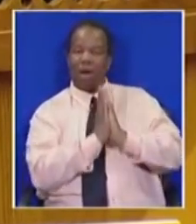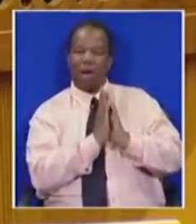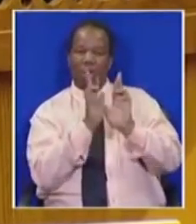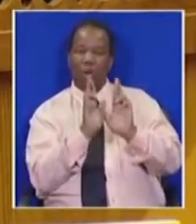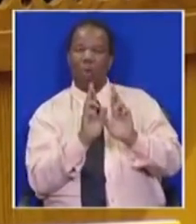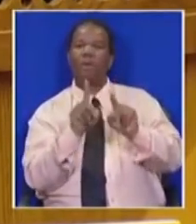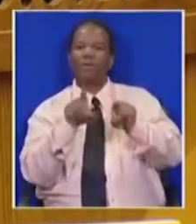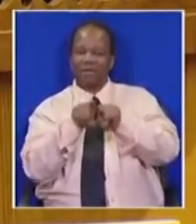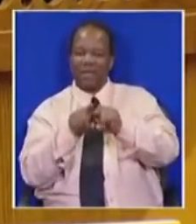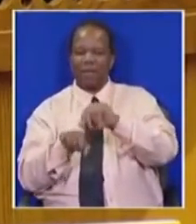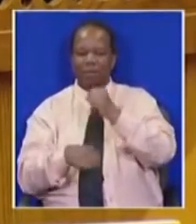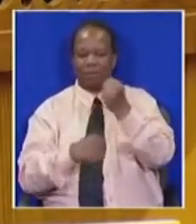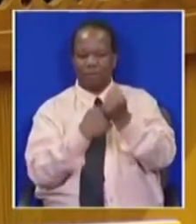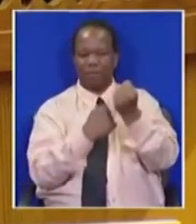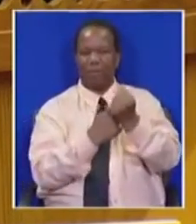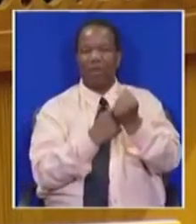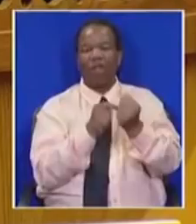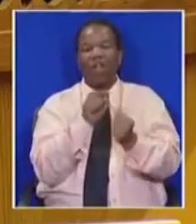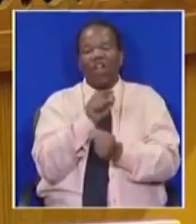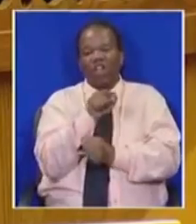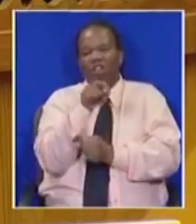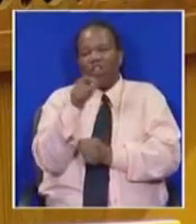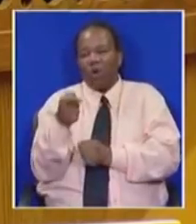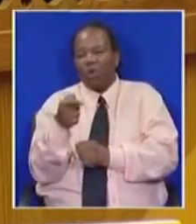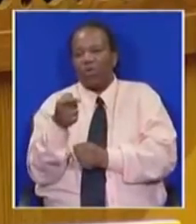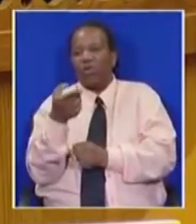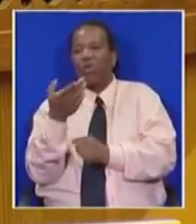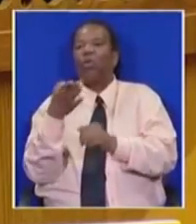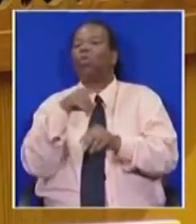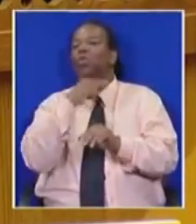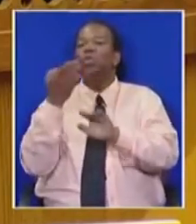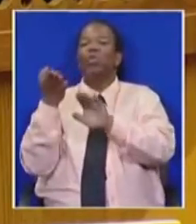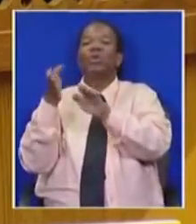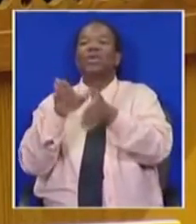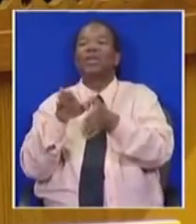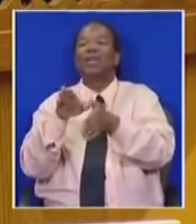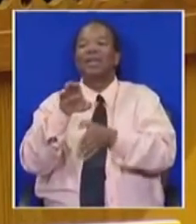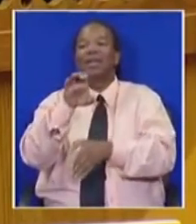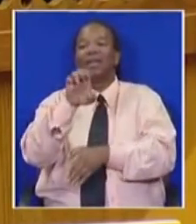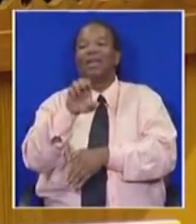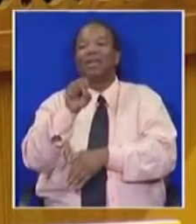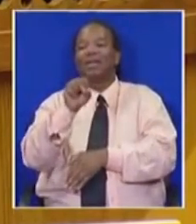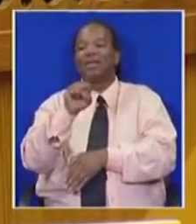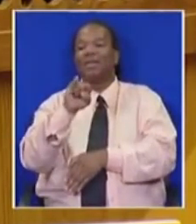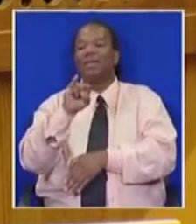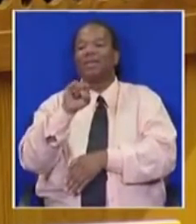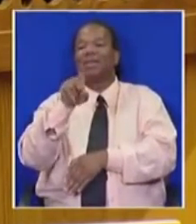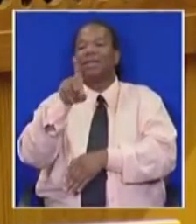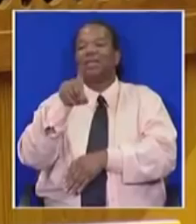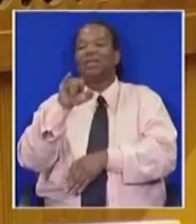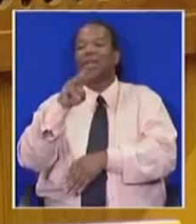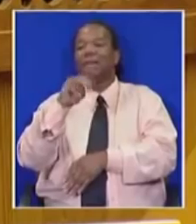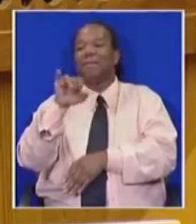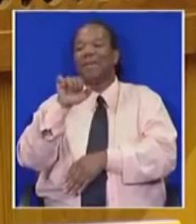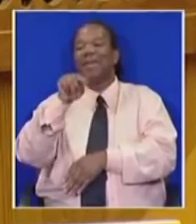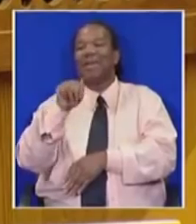that those who are responsible for the tragedy of killing our people in Life esidimeni, both the officials and